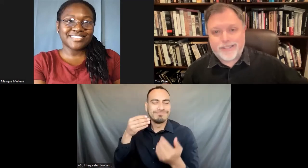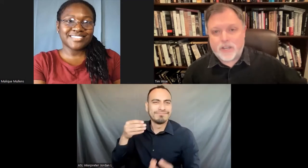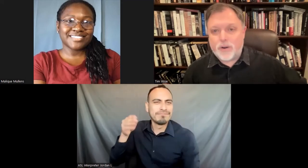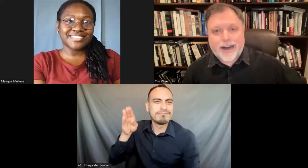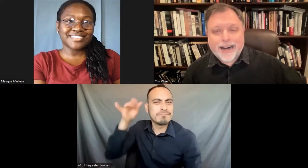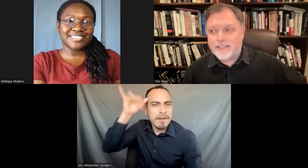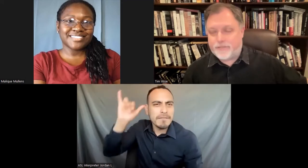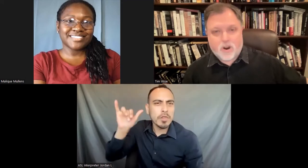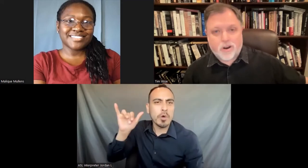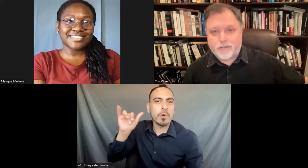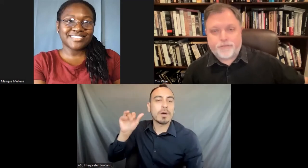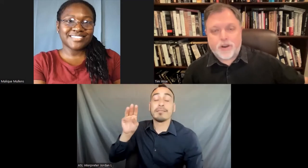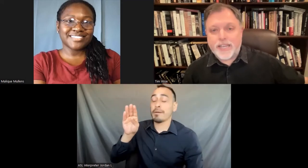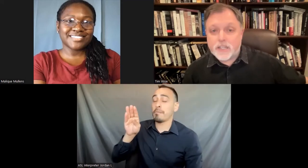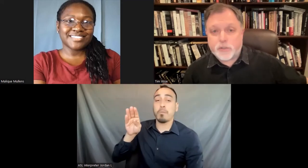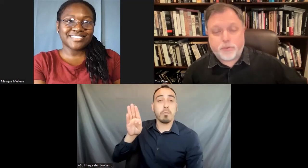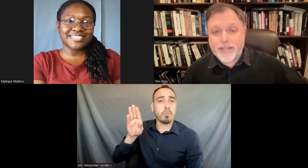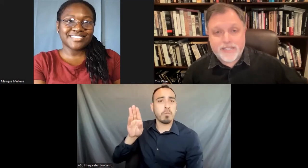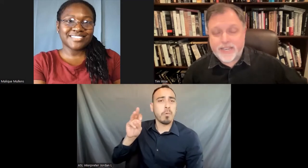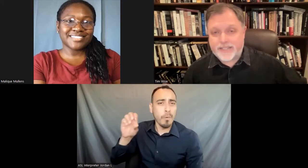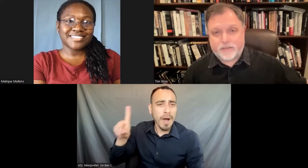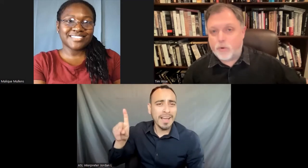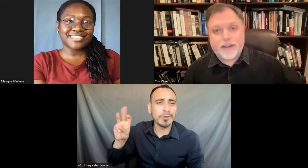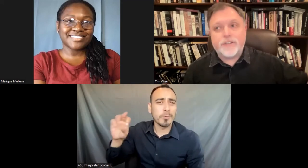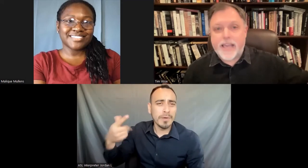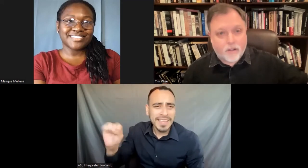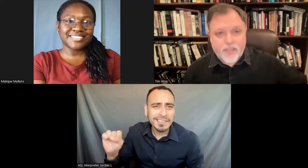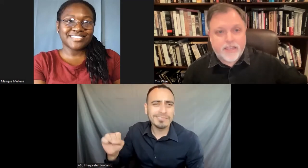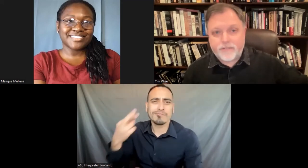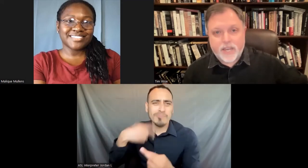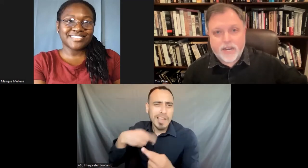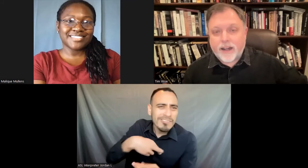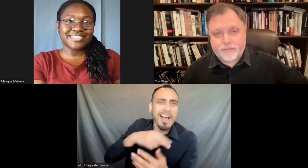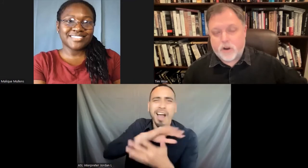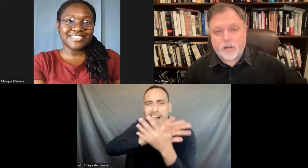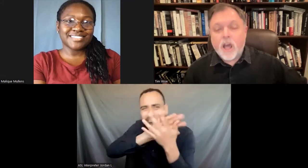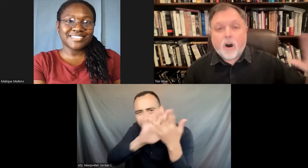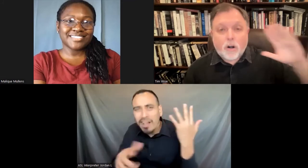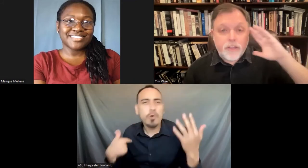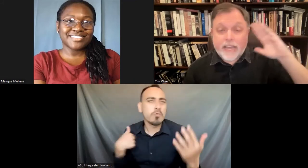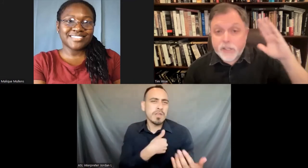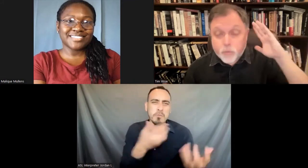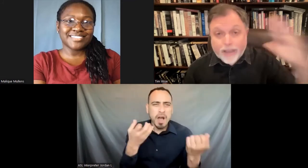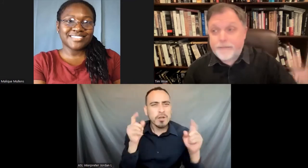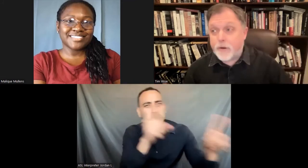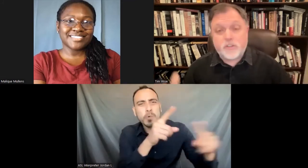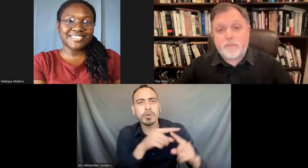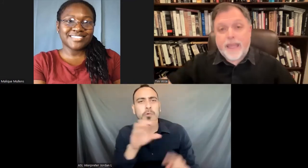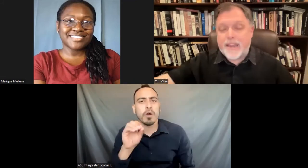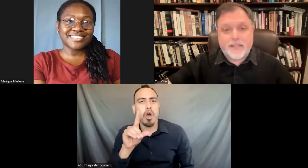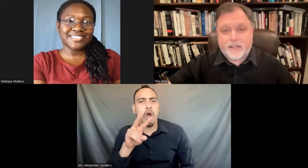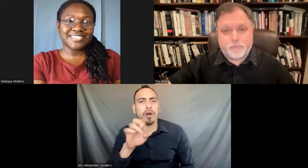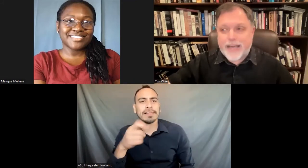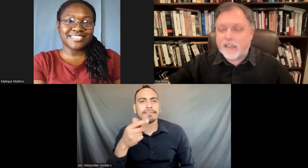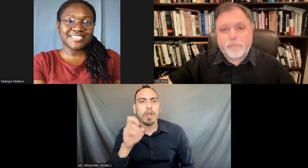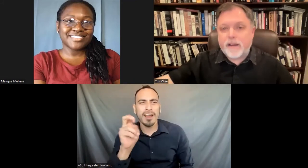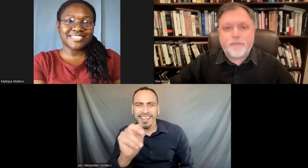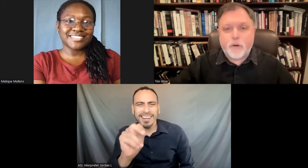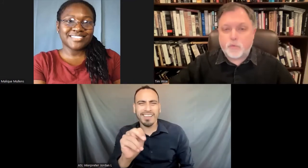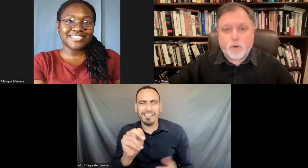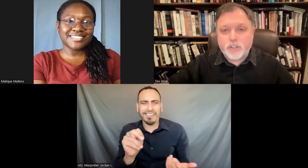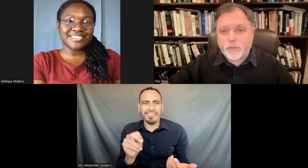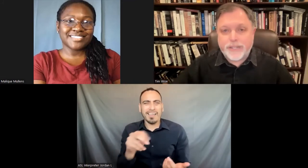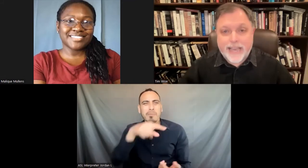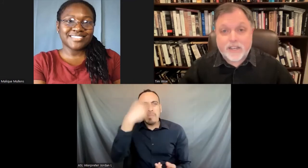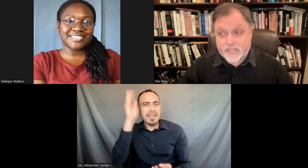the right to go to Olive Garden for endless breadsticks and whatever the hell they give you at Olive Garden. And it's white folks demanding this. Black and brown